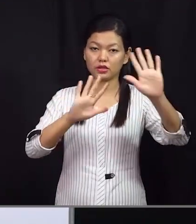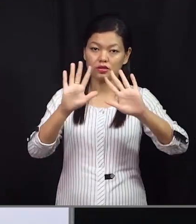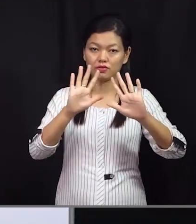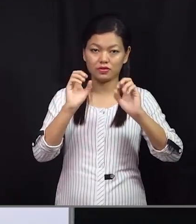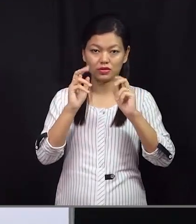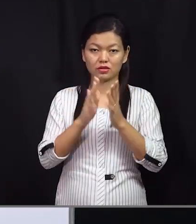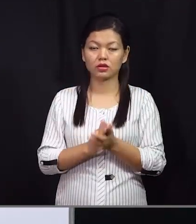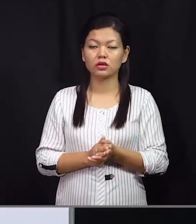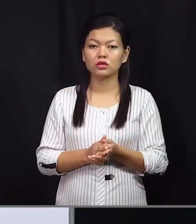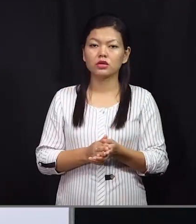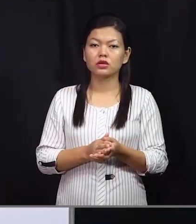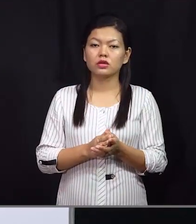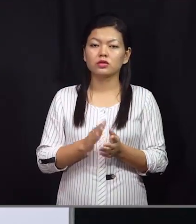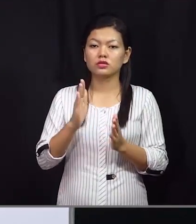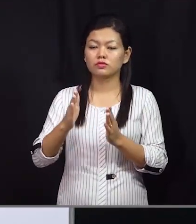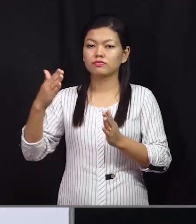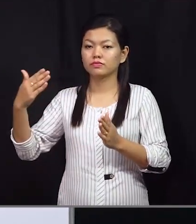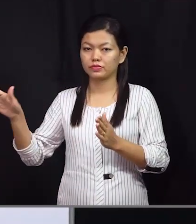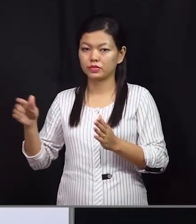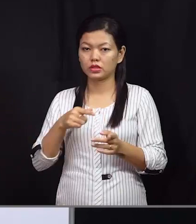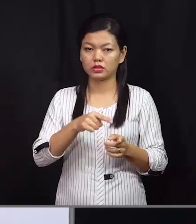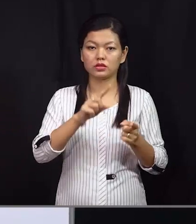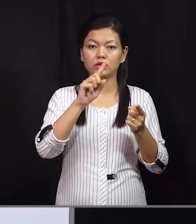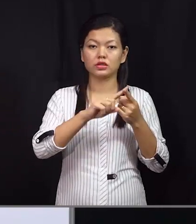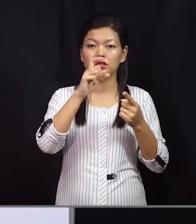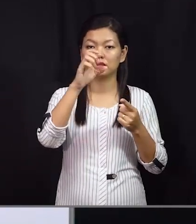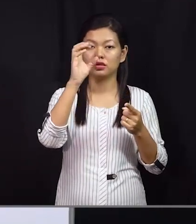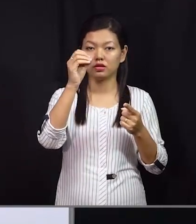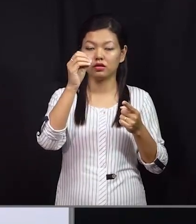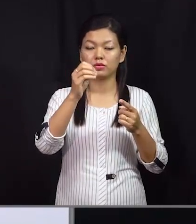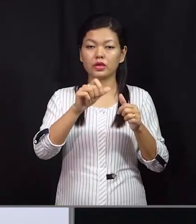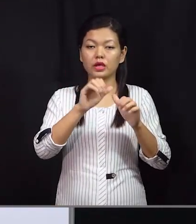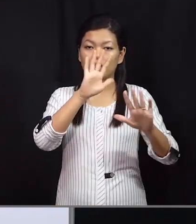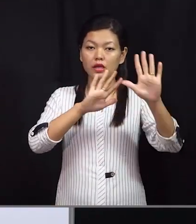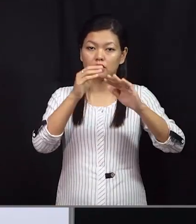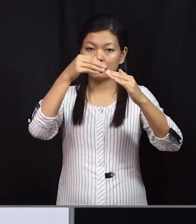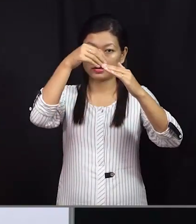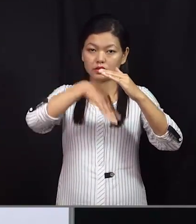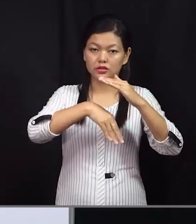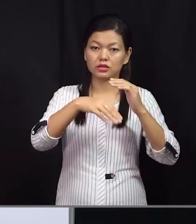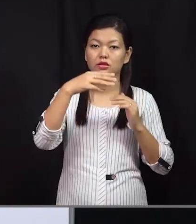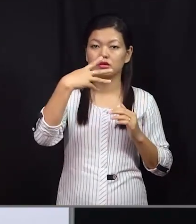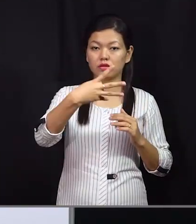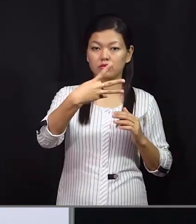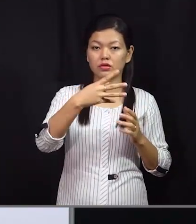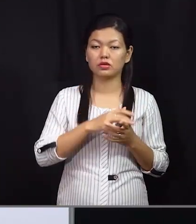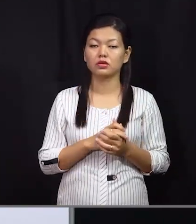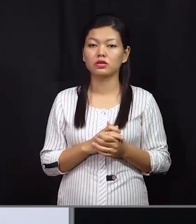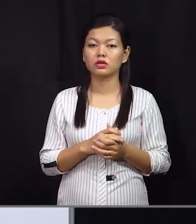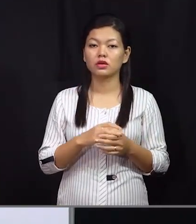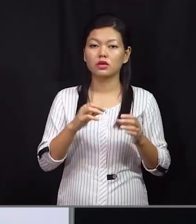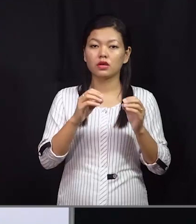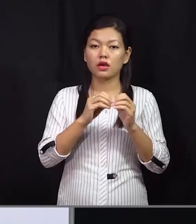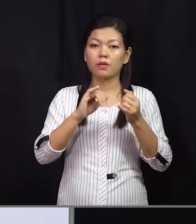further divided into business, profession, and employment. Okay, so economic activity can be divided into